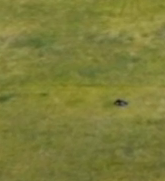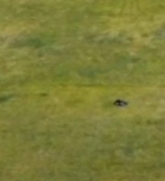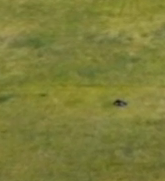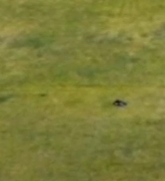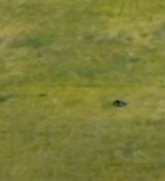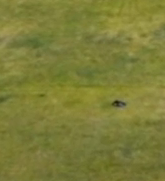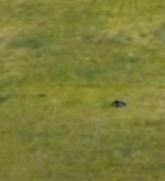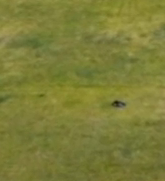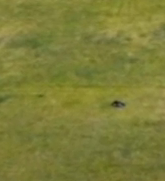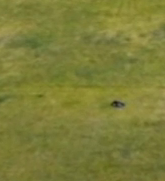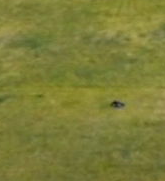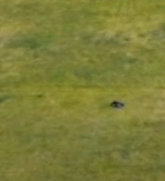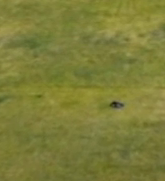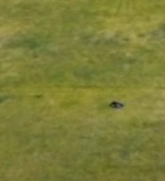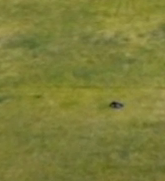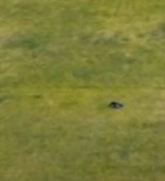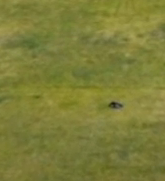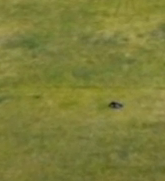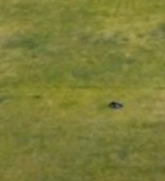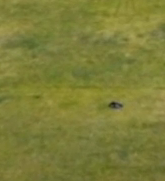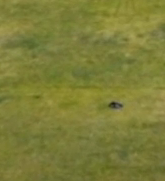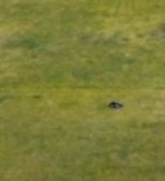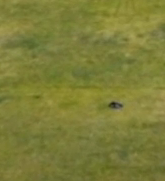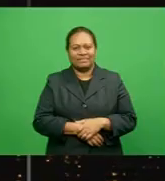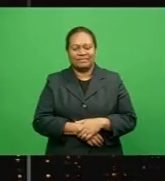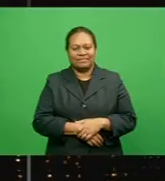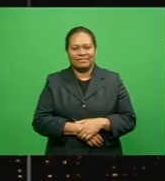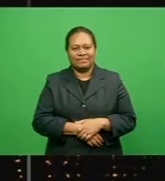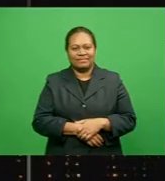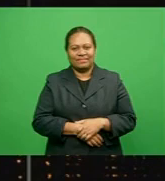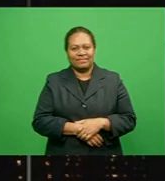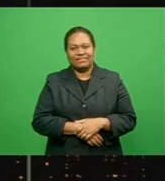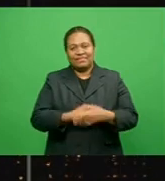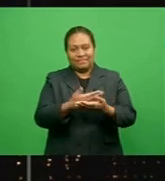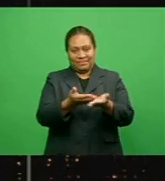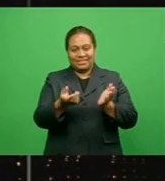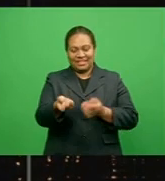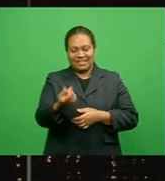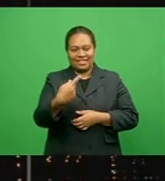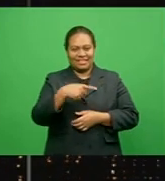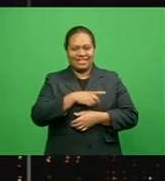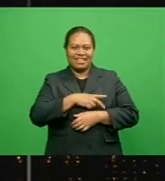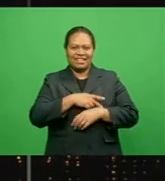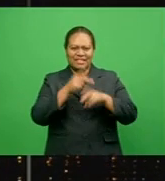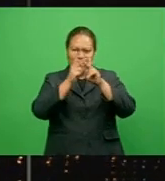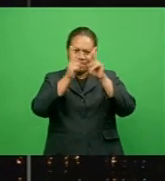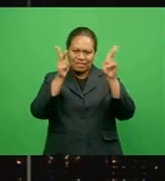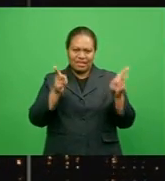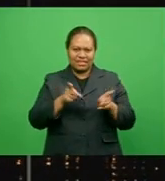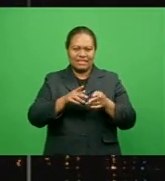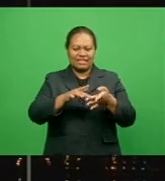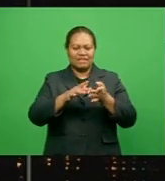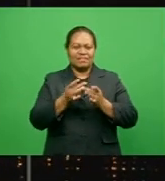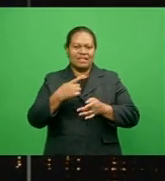way to mark 50 years of independence. And send us newsworthy pictures to email